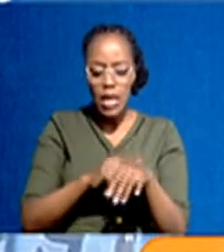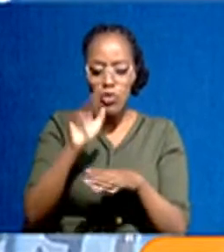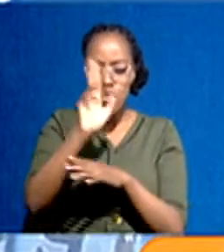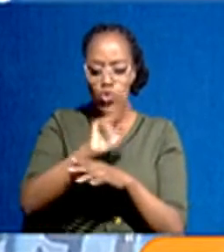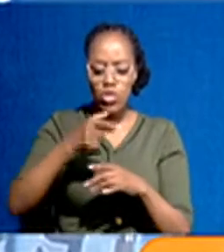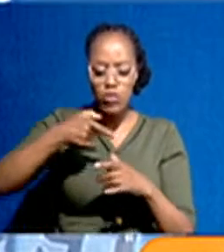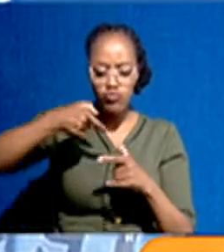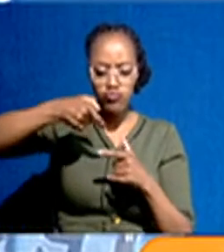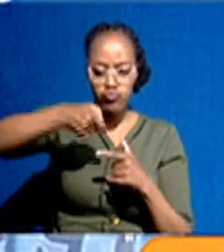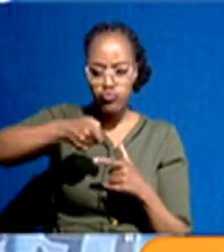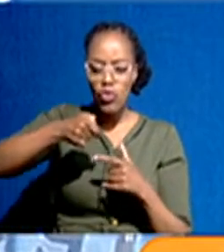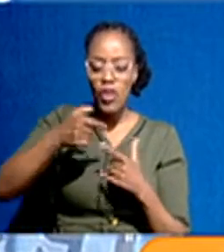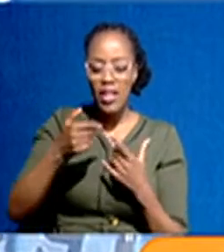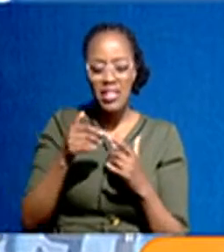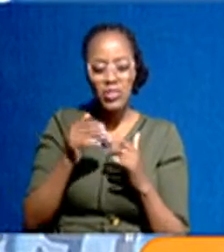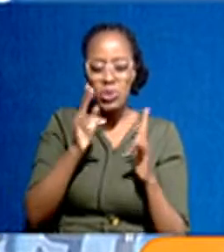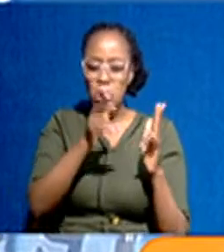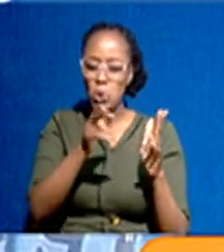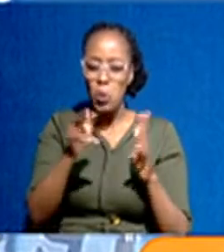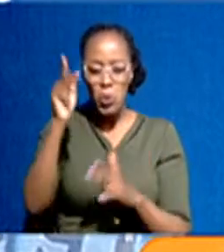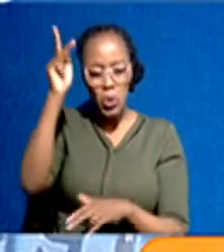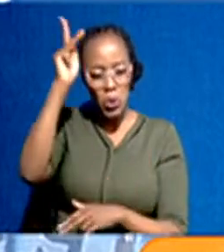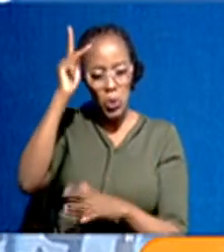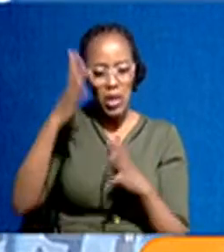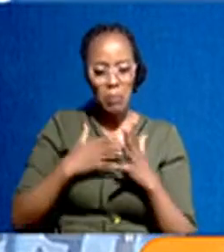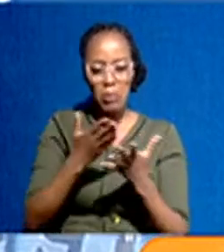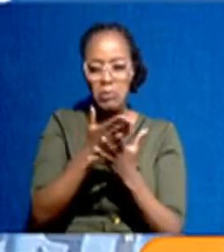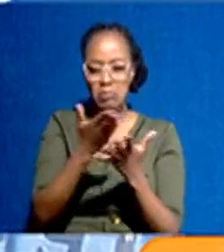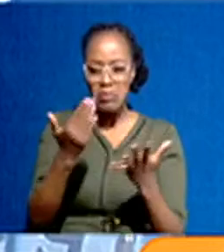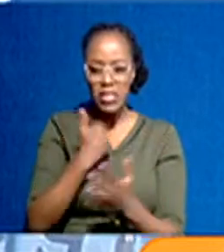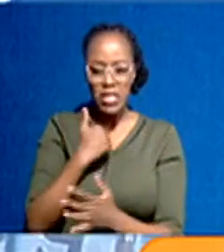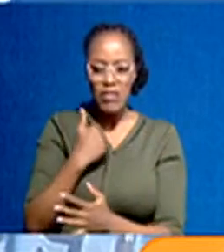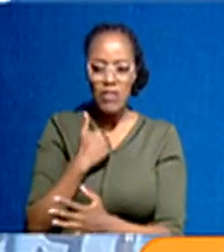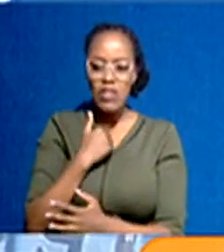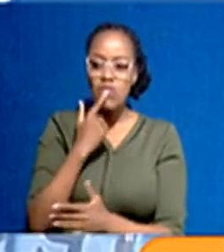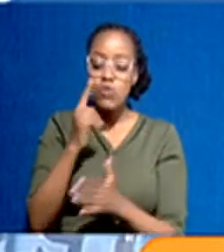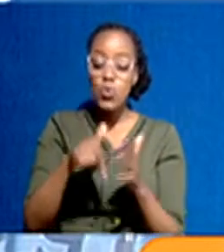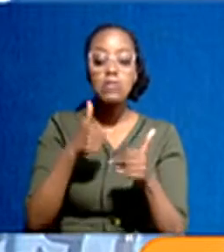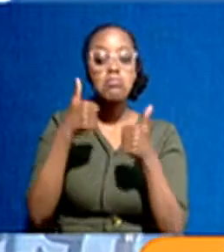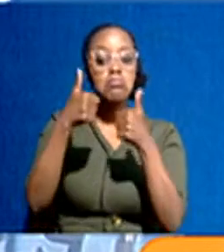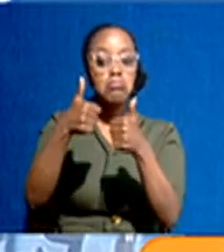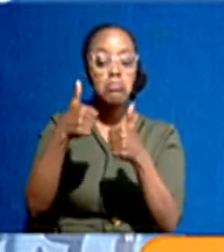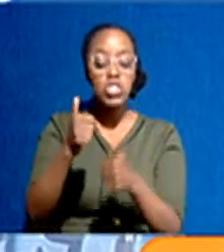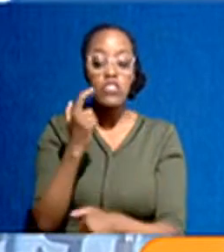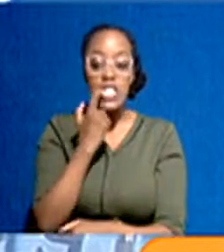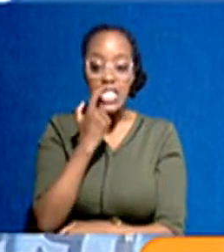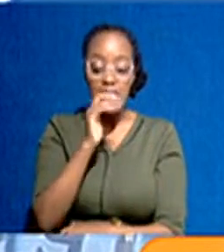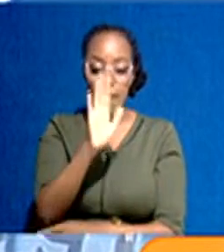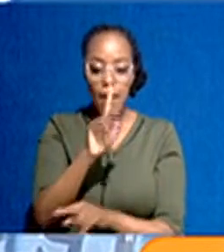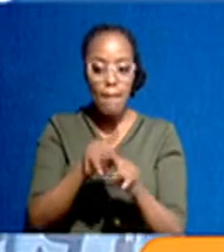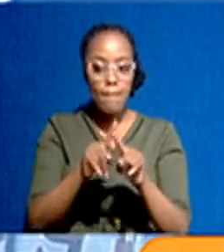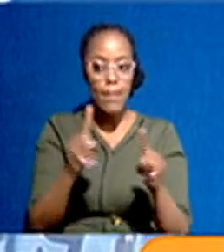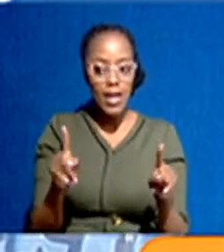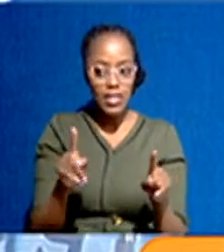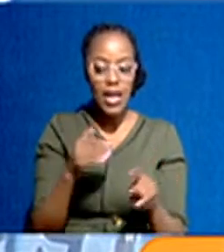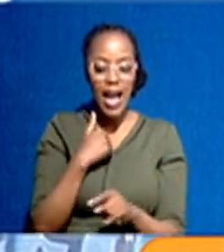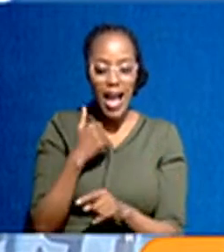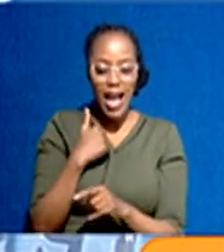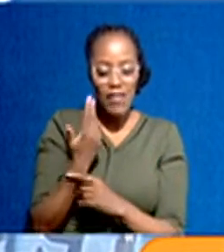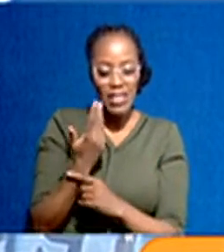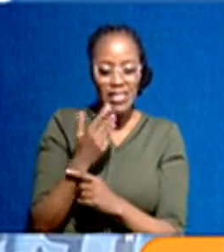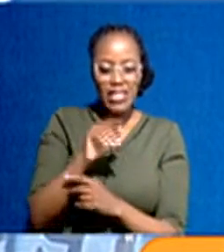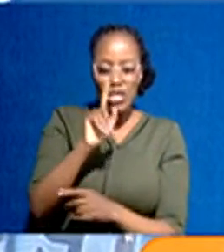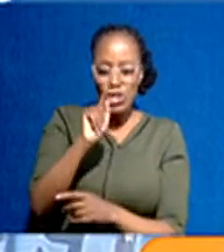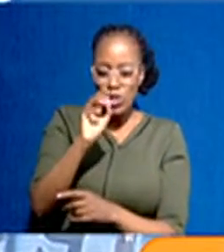and from the general knowledge many have actually been told it is good for your teeth. However, toxic levels of the